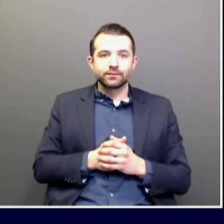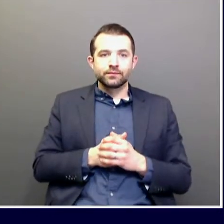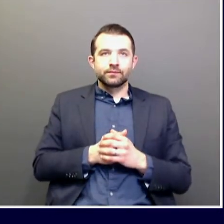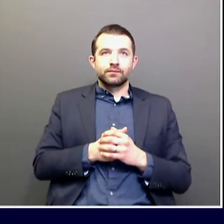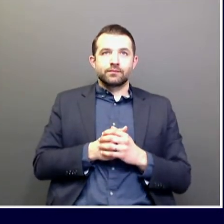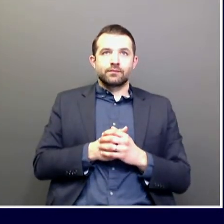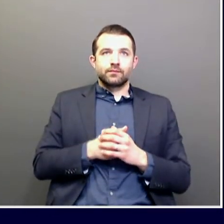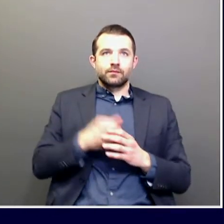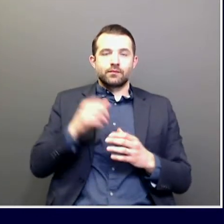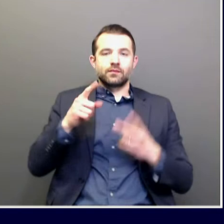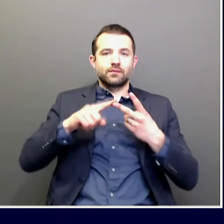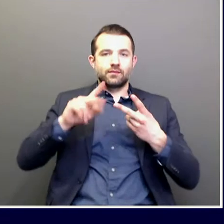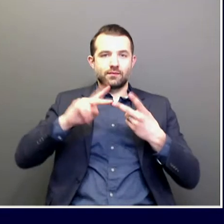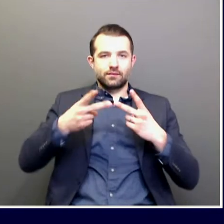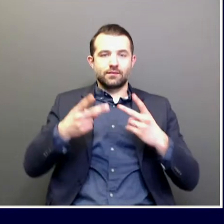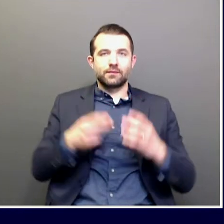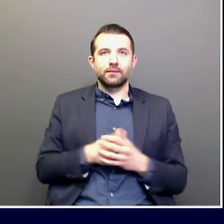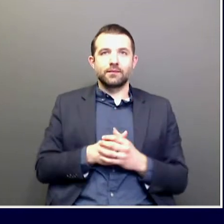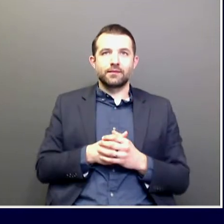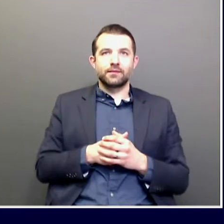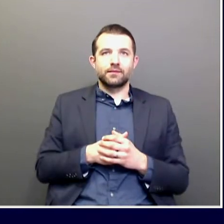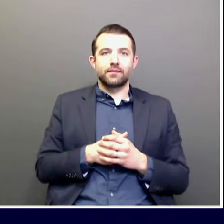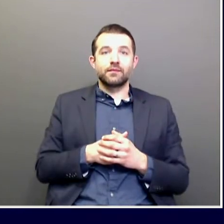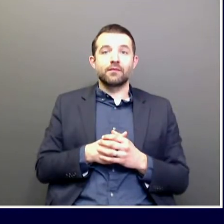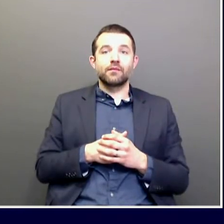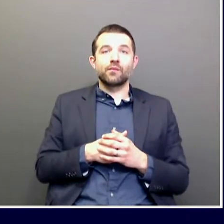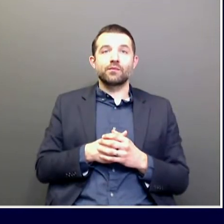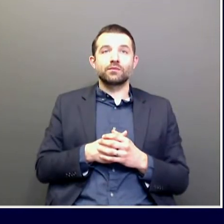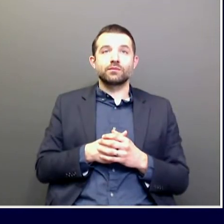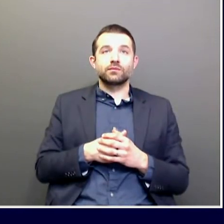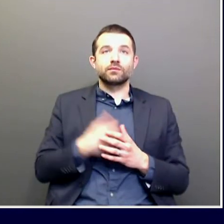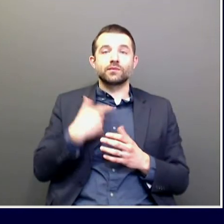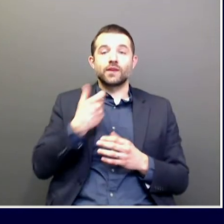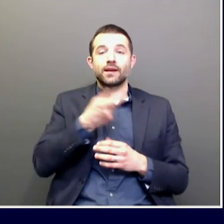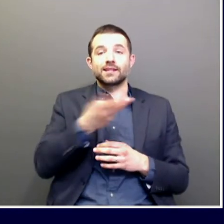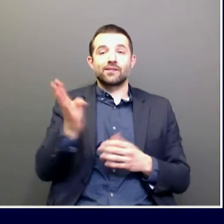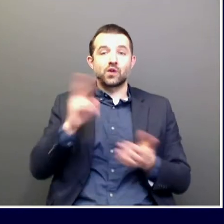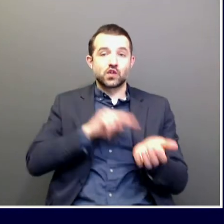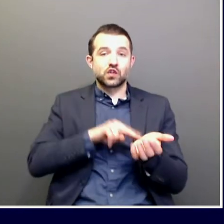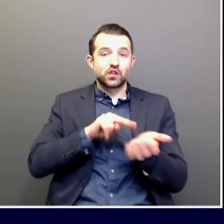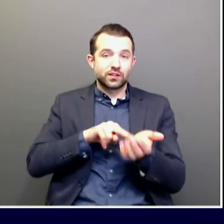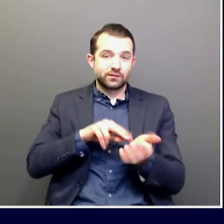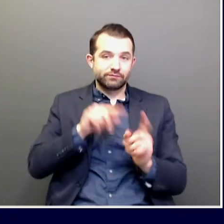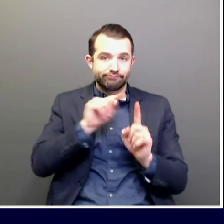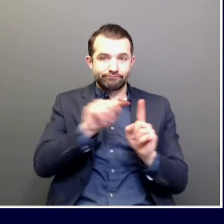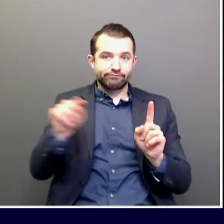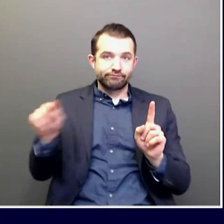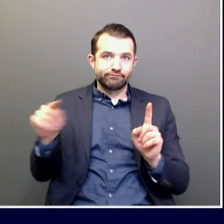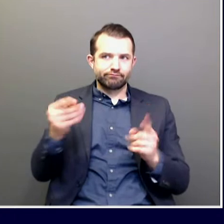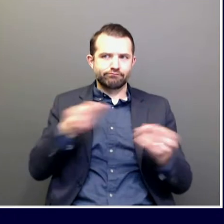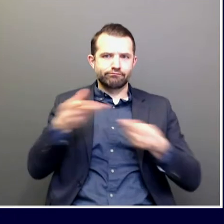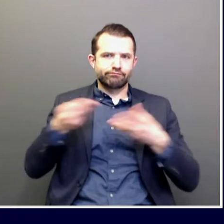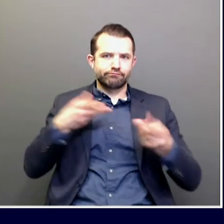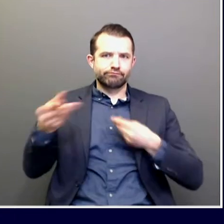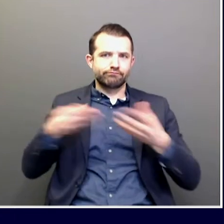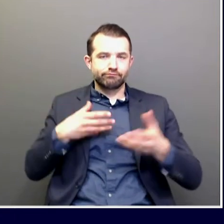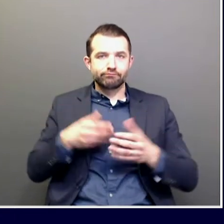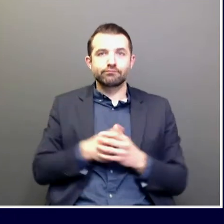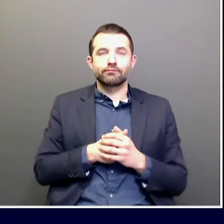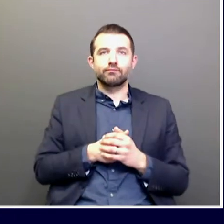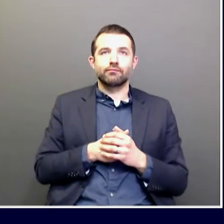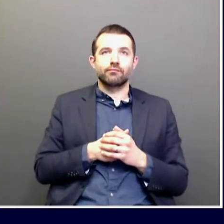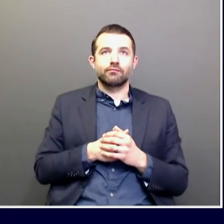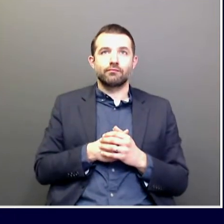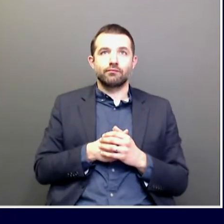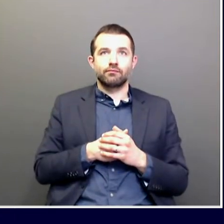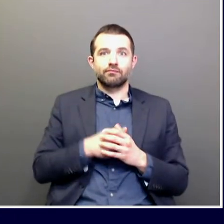we're seeing, and actually they're saying more so at a rate than before the vaccine and before everything like that? Why do you think we're